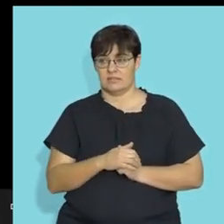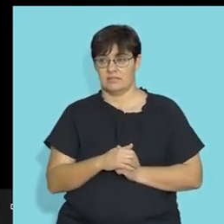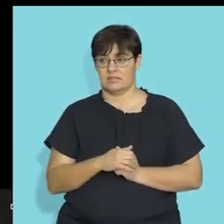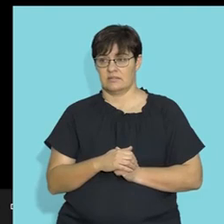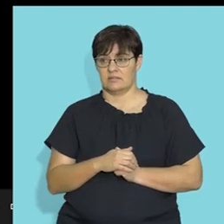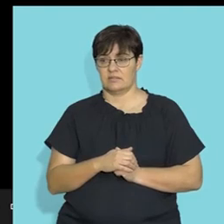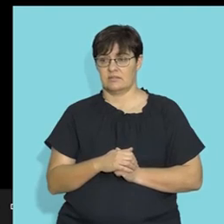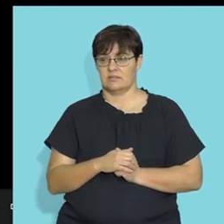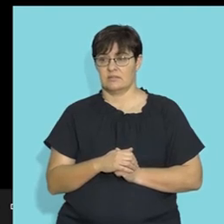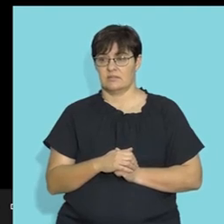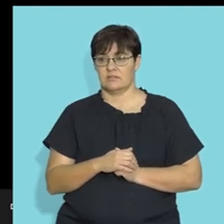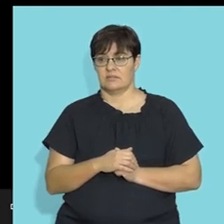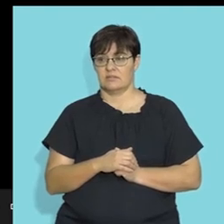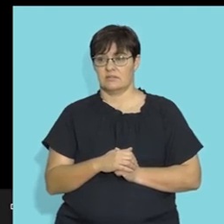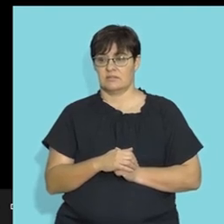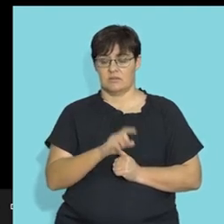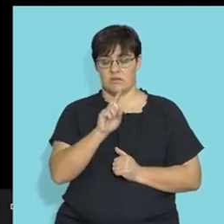5 over